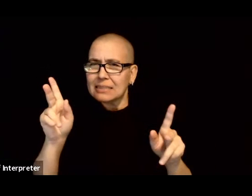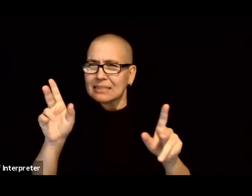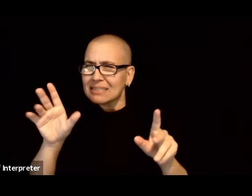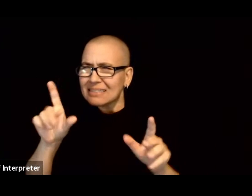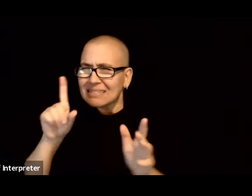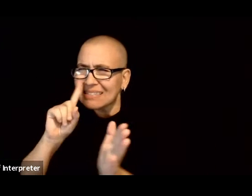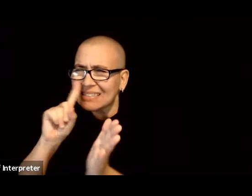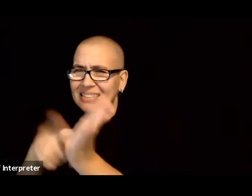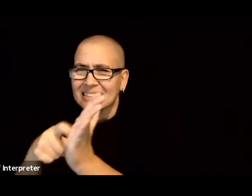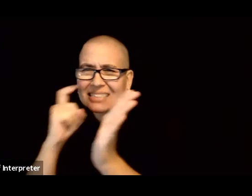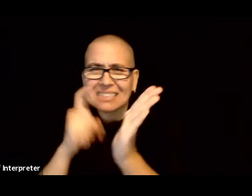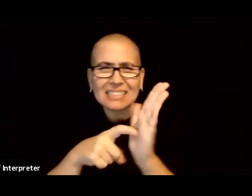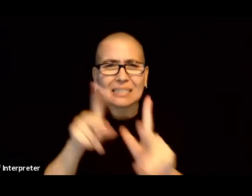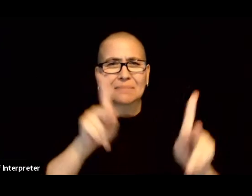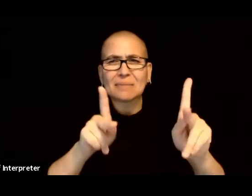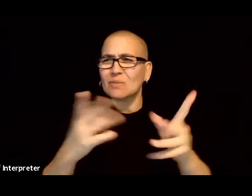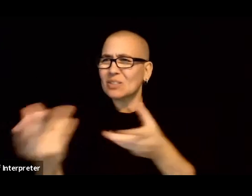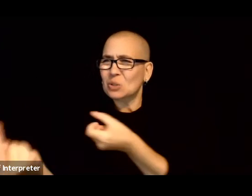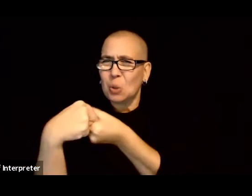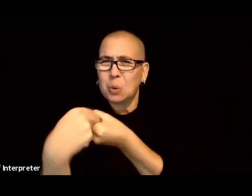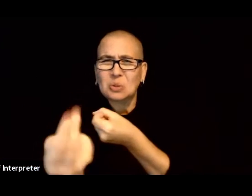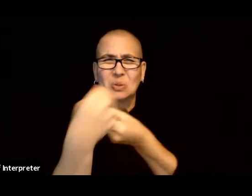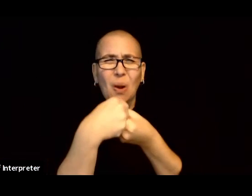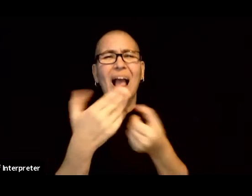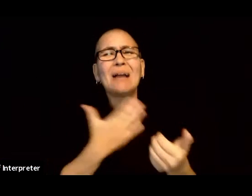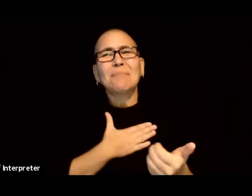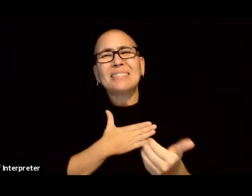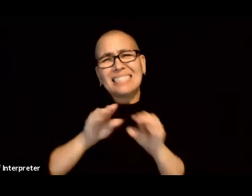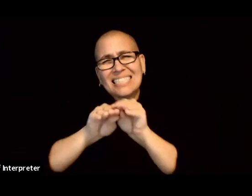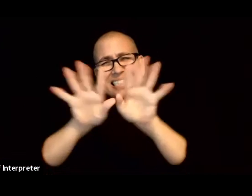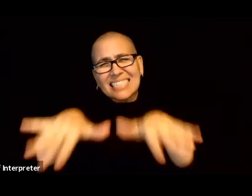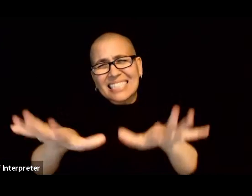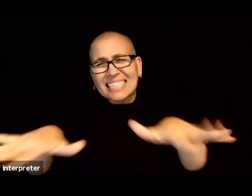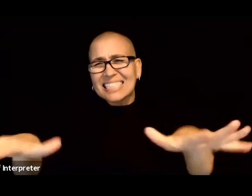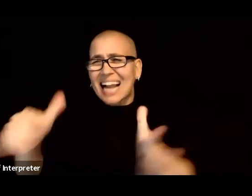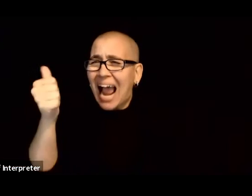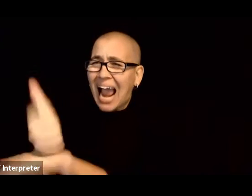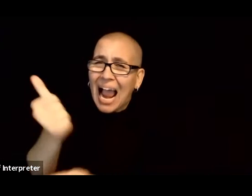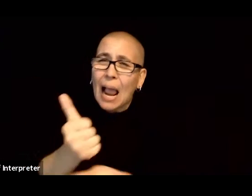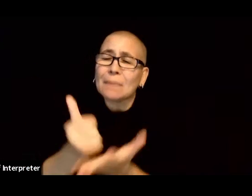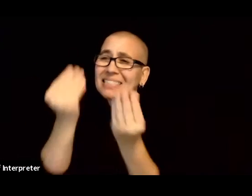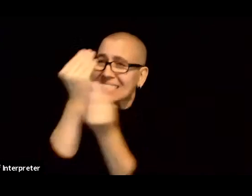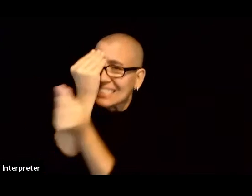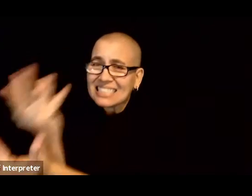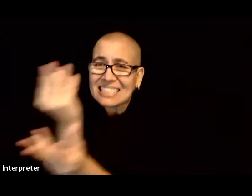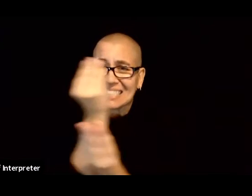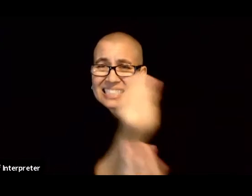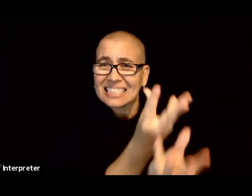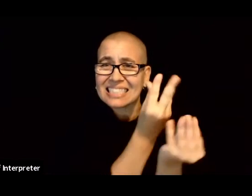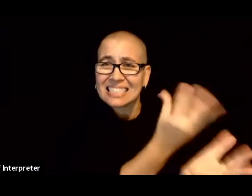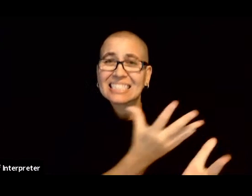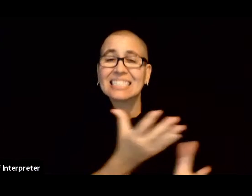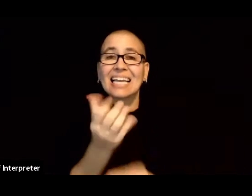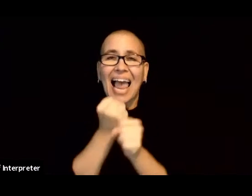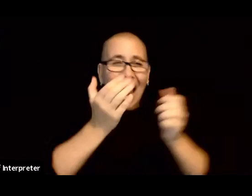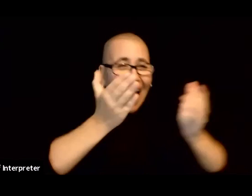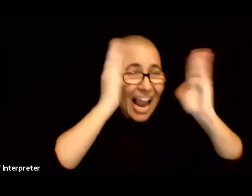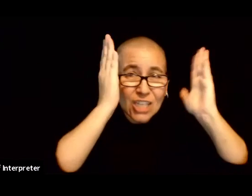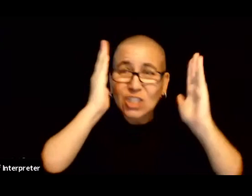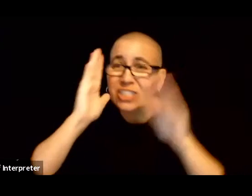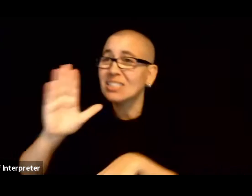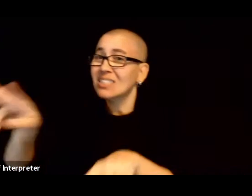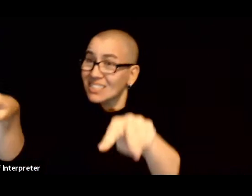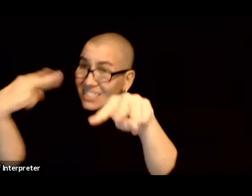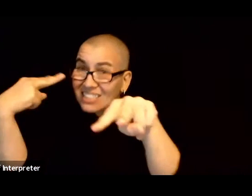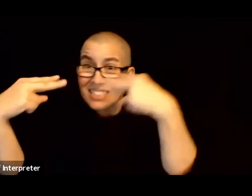messengers that will perhaps have more relevance to some of our audiences, be that younger people or people in